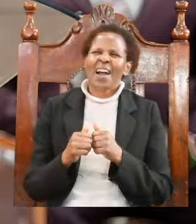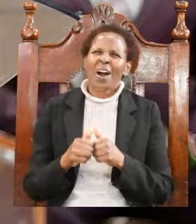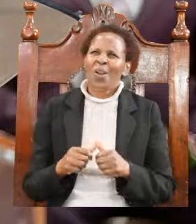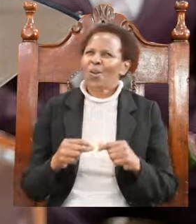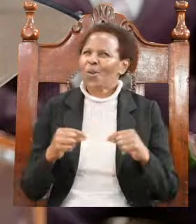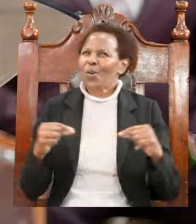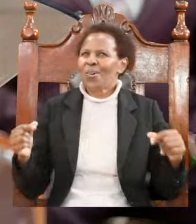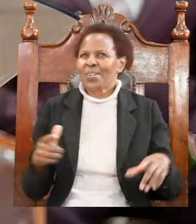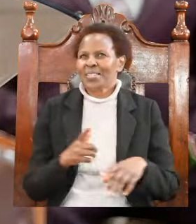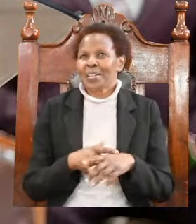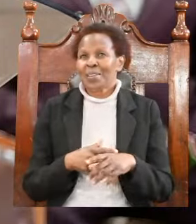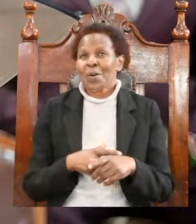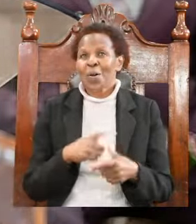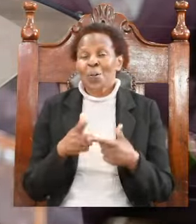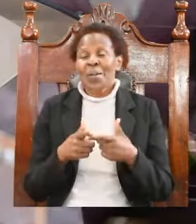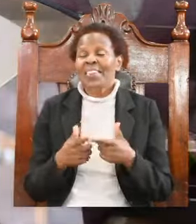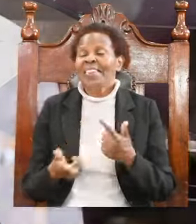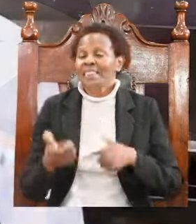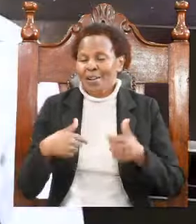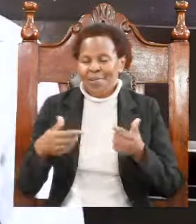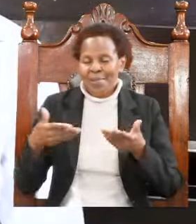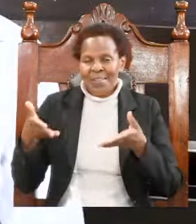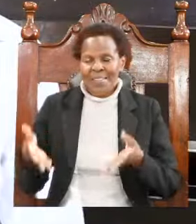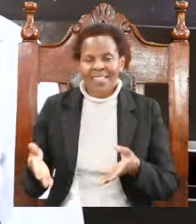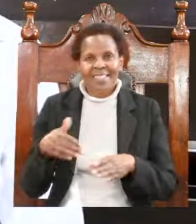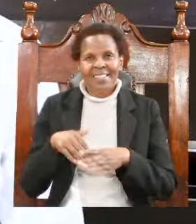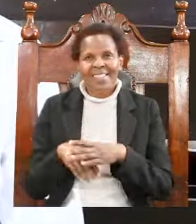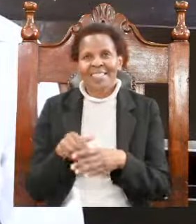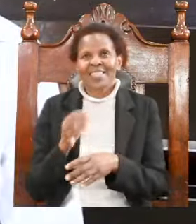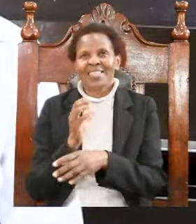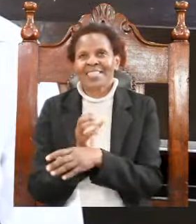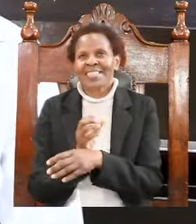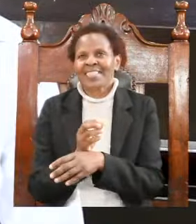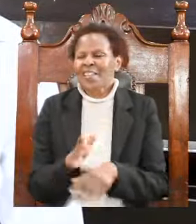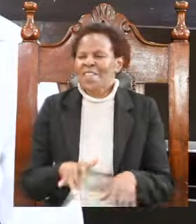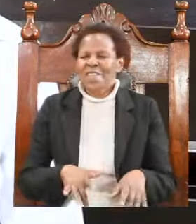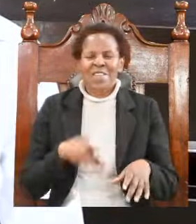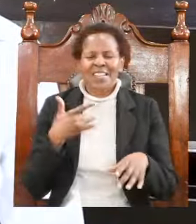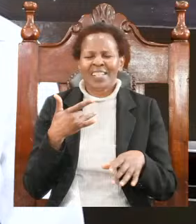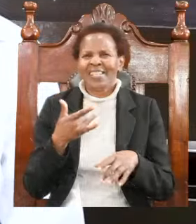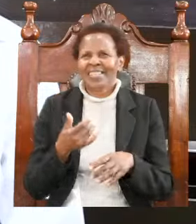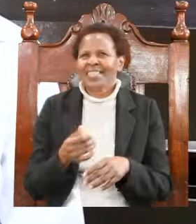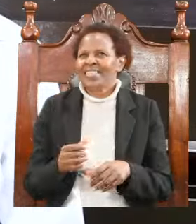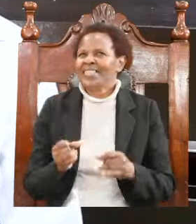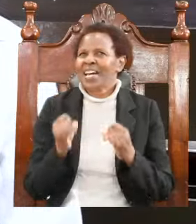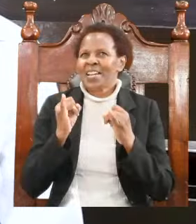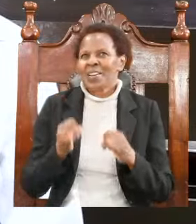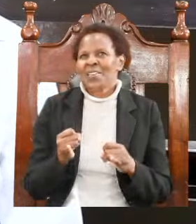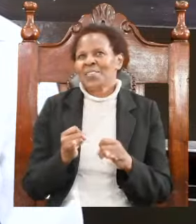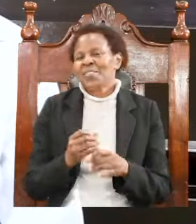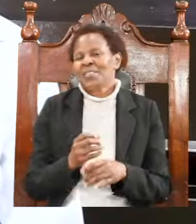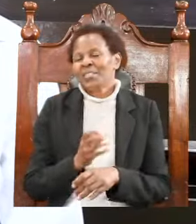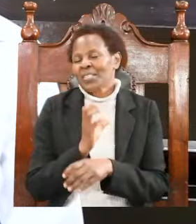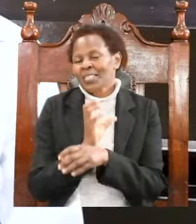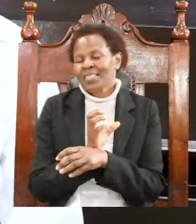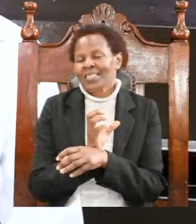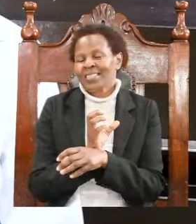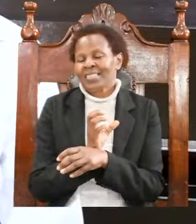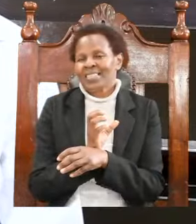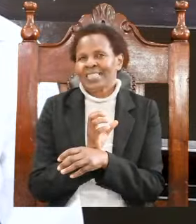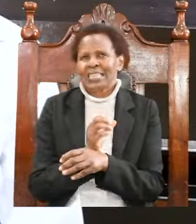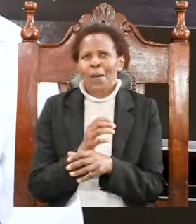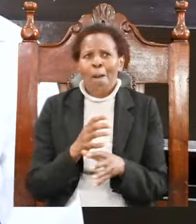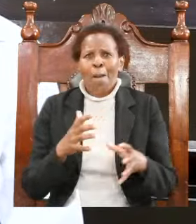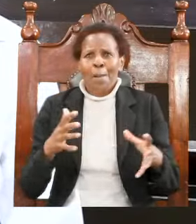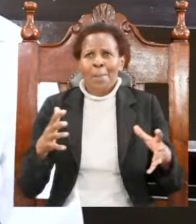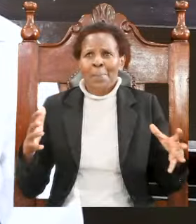here, we kind of see like we are in a new church. So when you come there, for you, you see it's a hall.